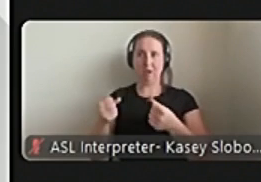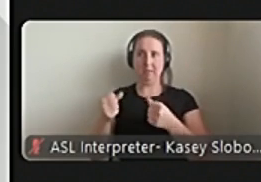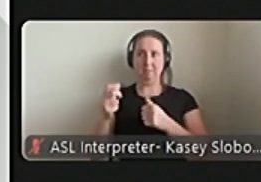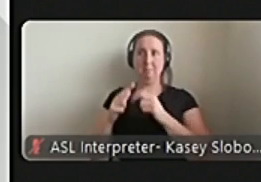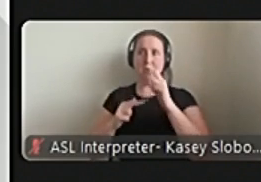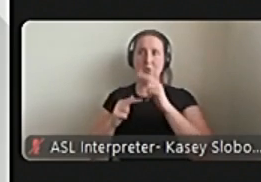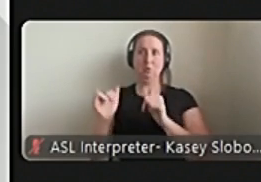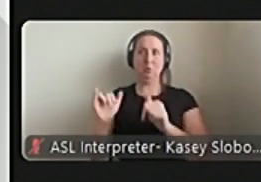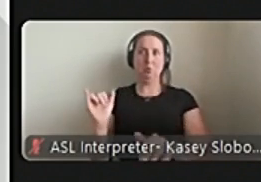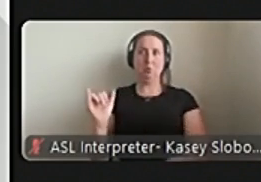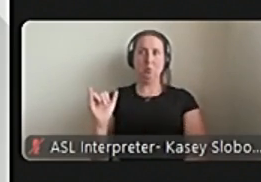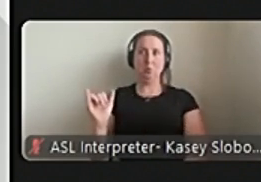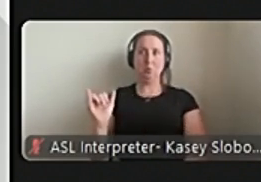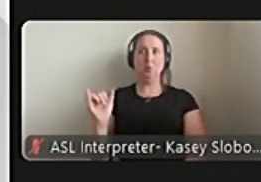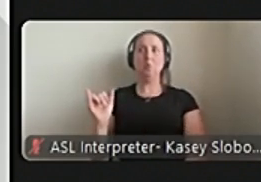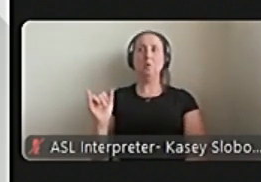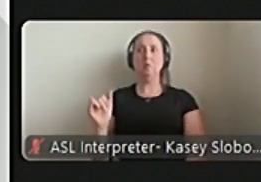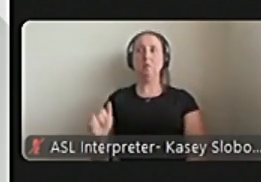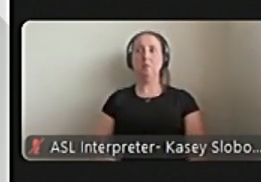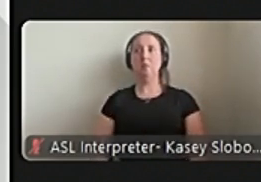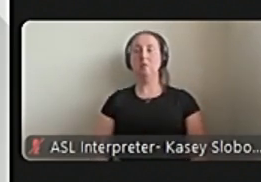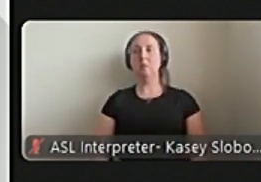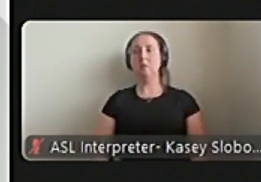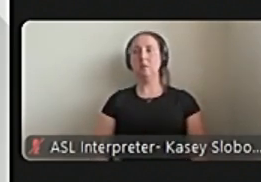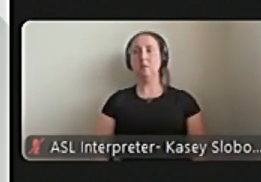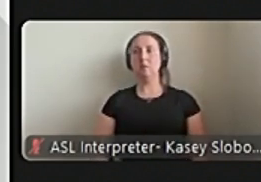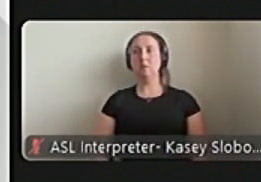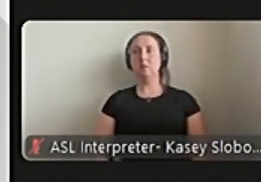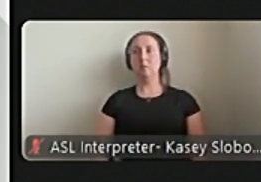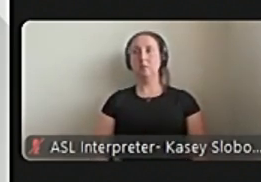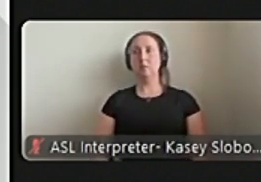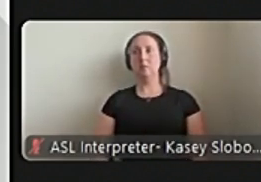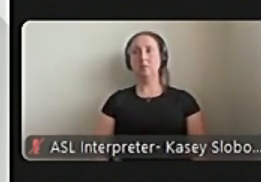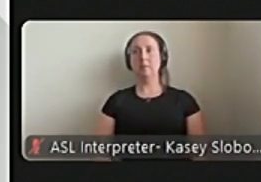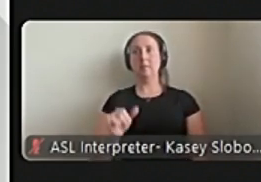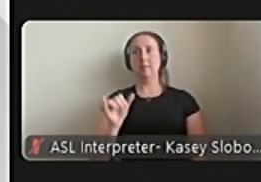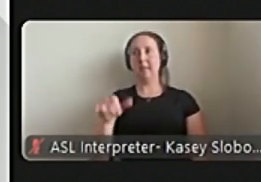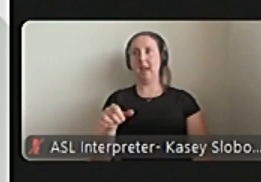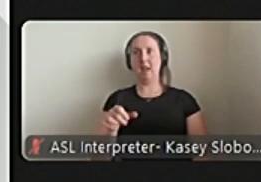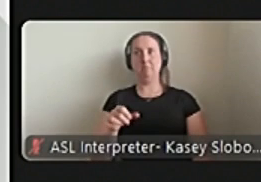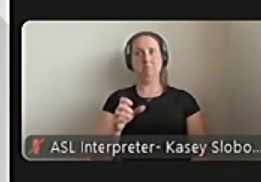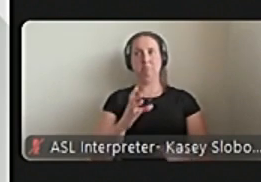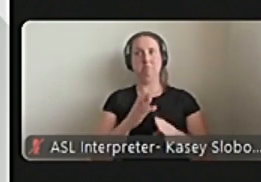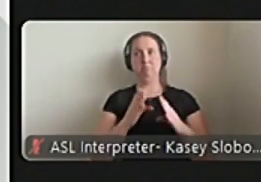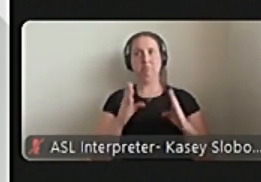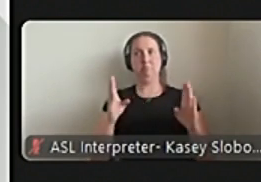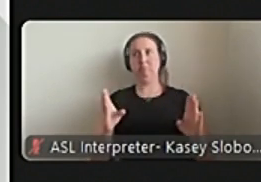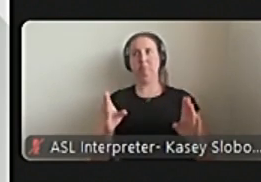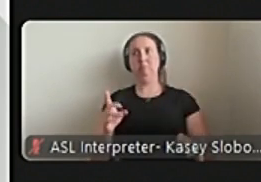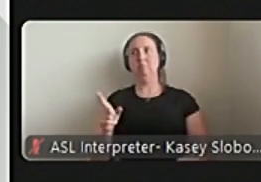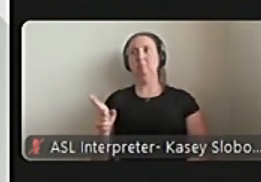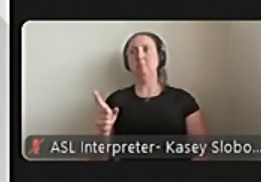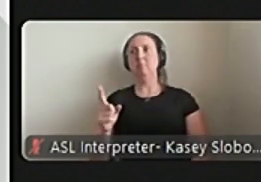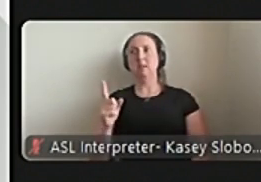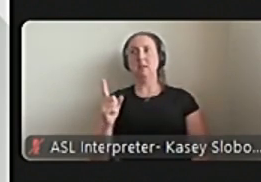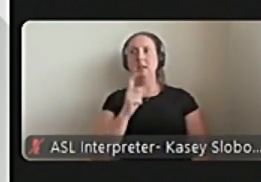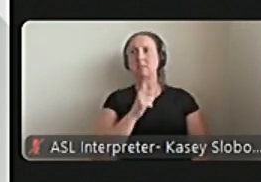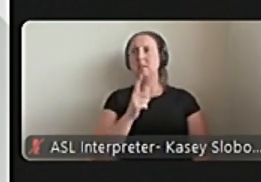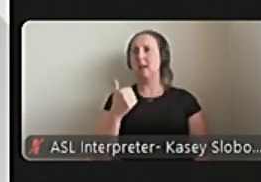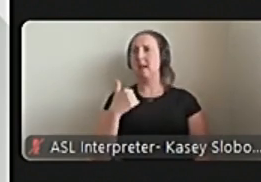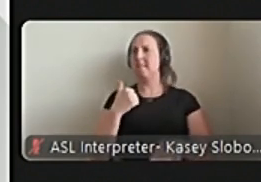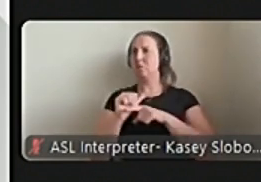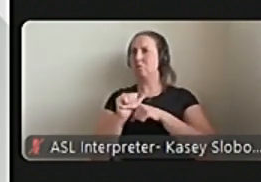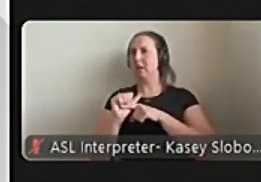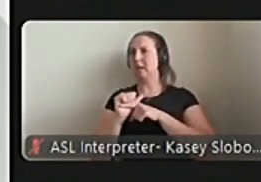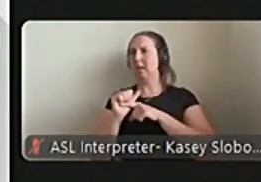you know, we see that as all the way across the line. Yeah. I have a question. Is there any training for people that